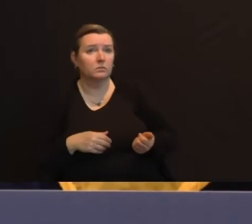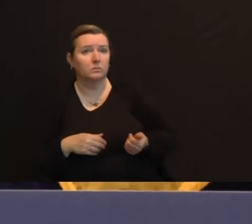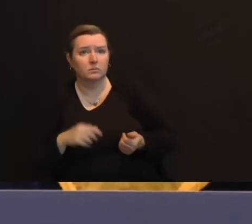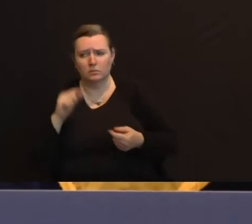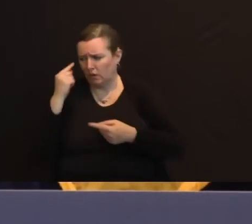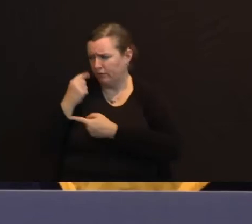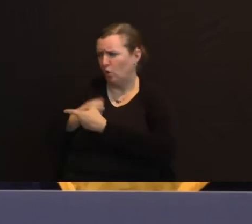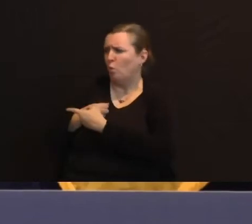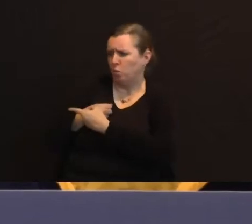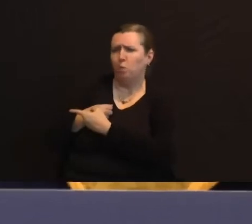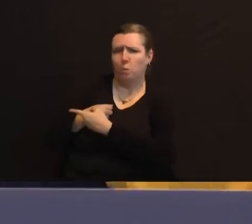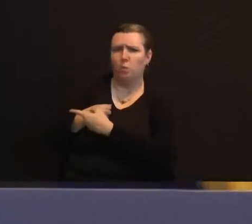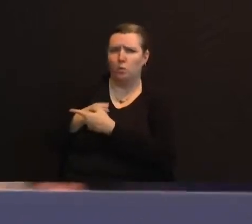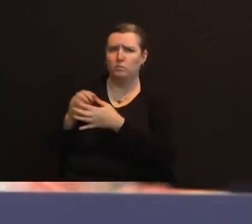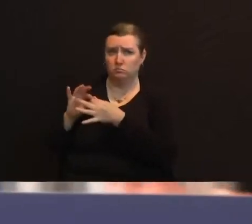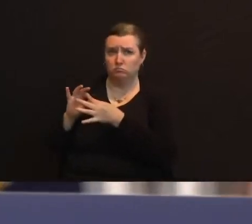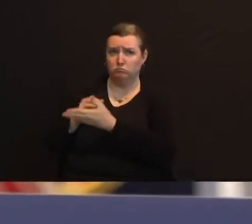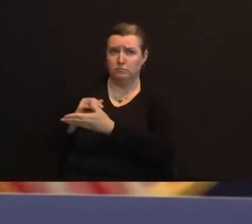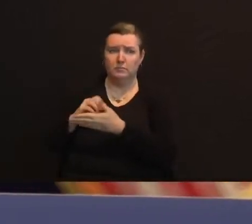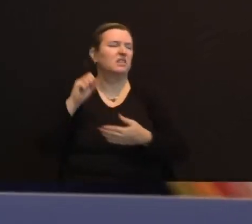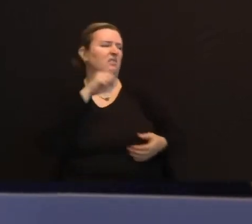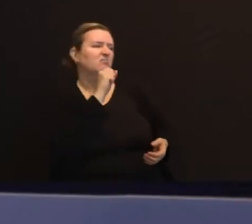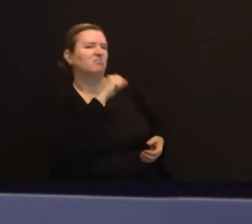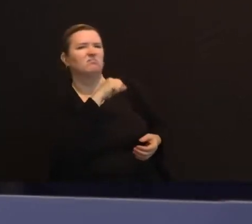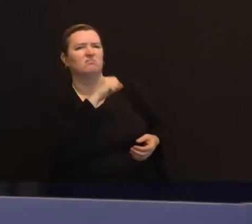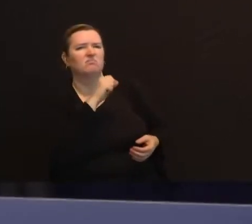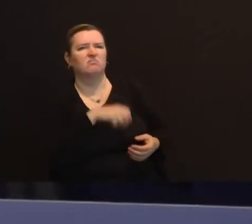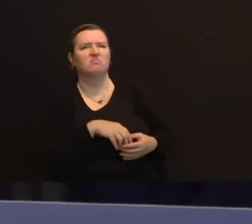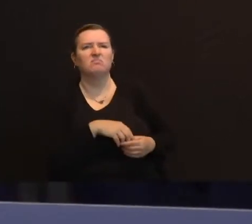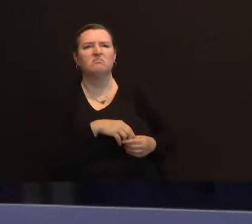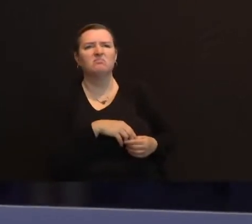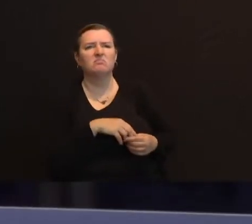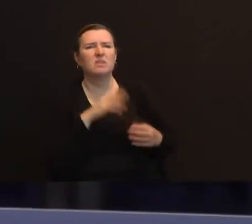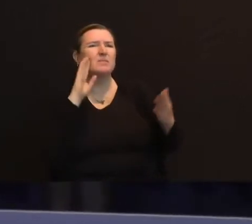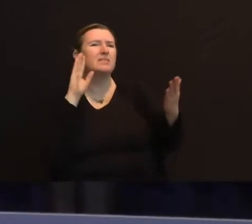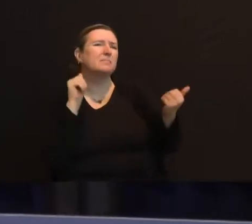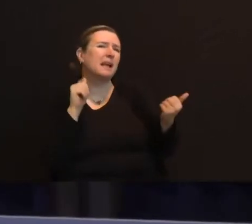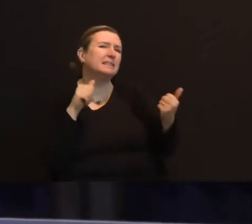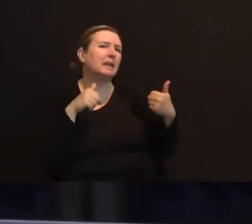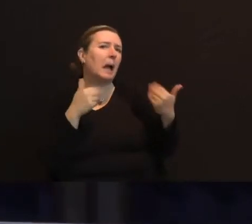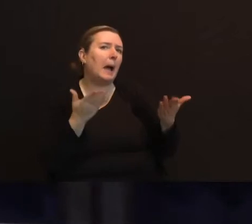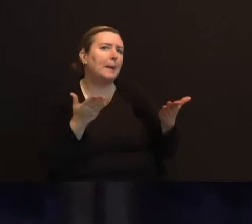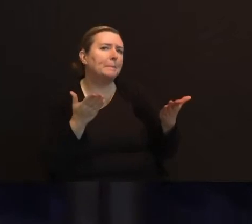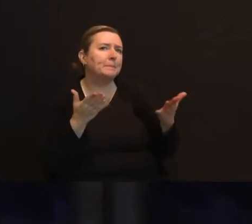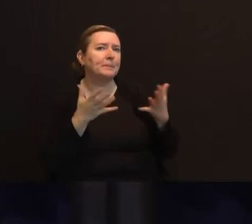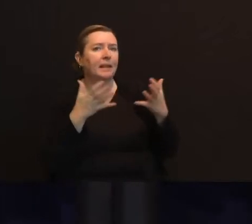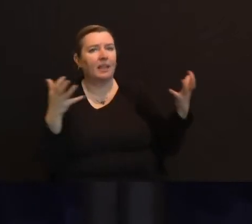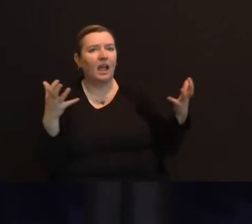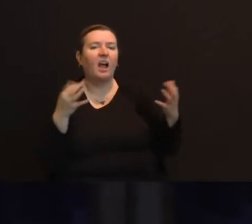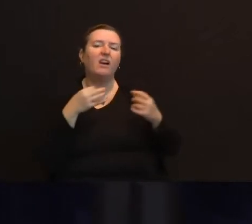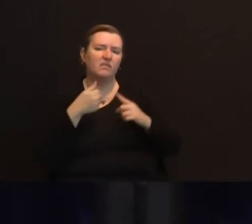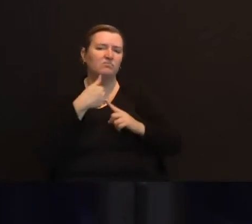right? Yeah, usually, we do expect that given the volume of travel over the